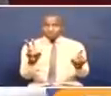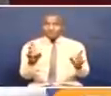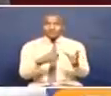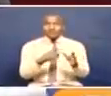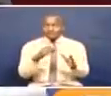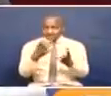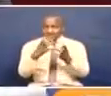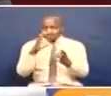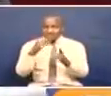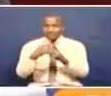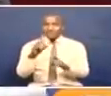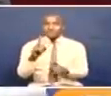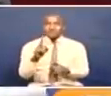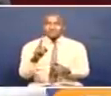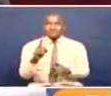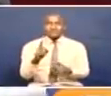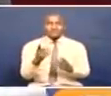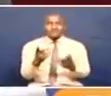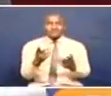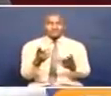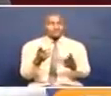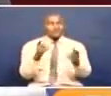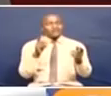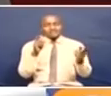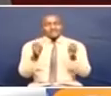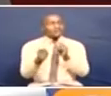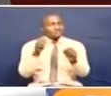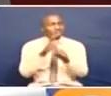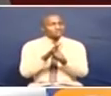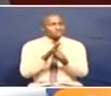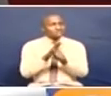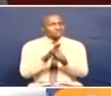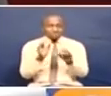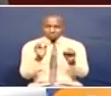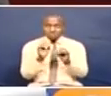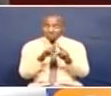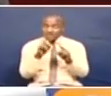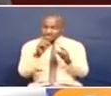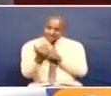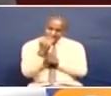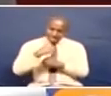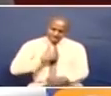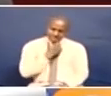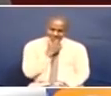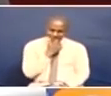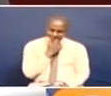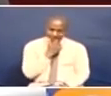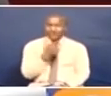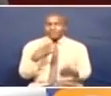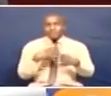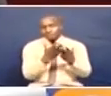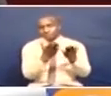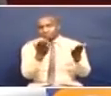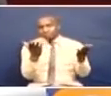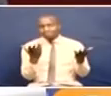plus one. So not much might change. But let's ask ourselves, what is this doing to the common person